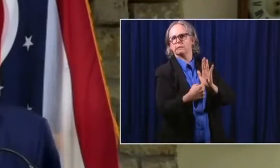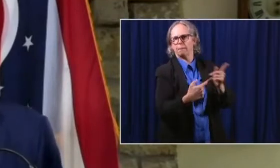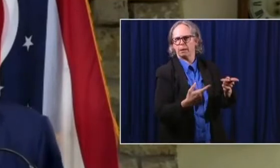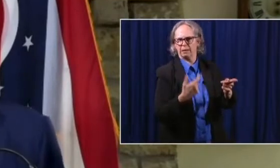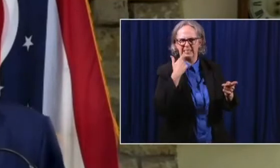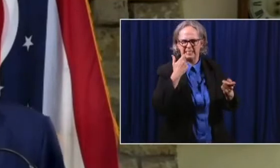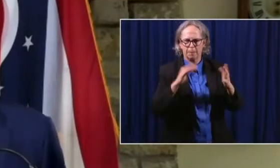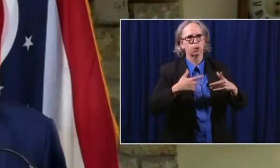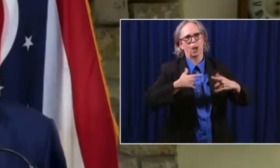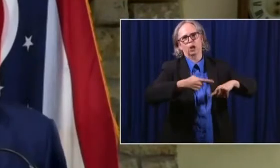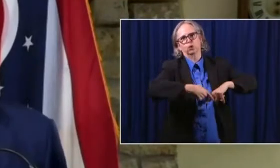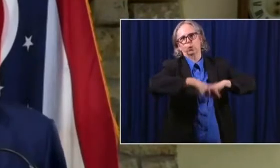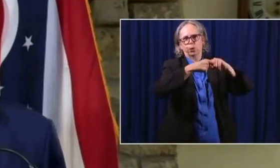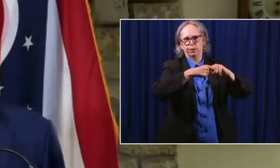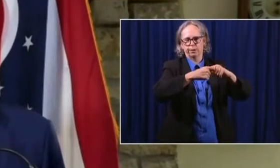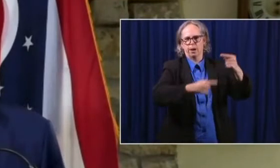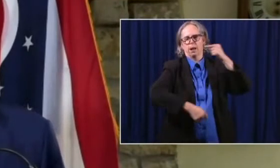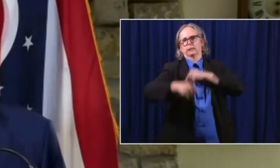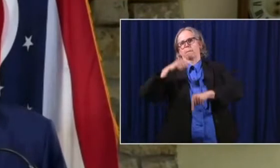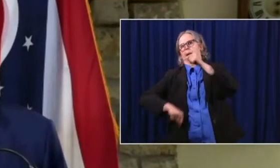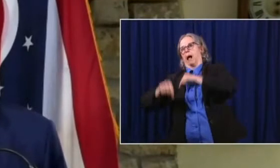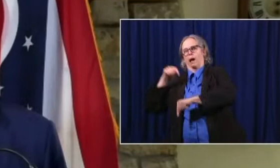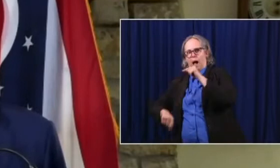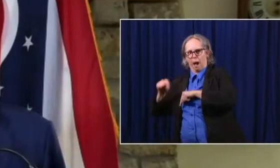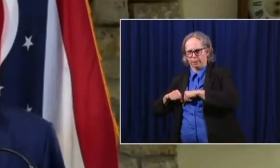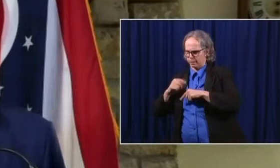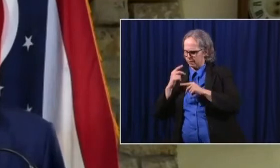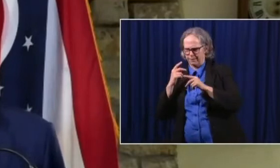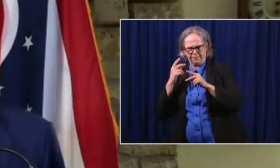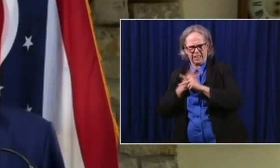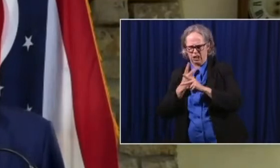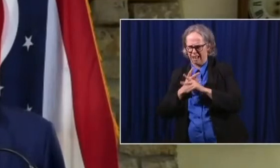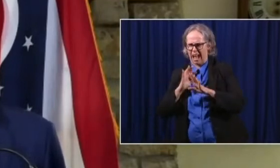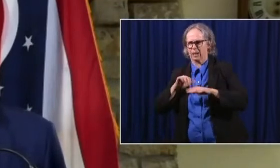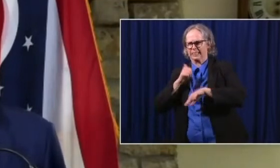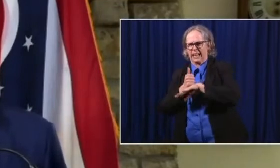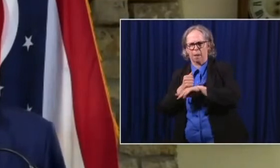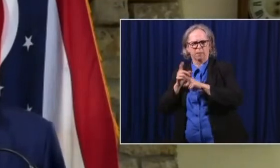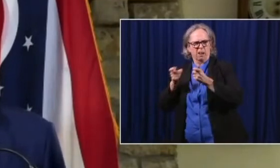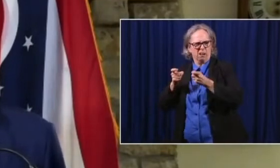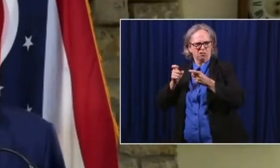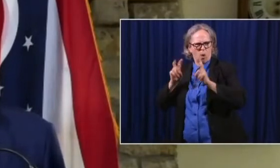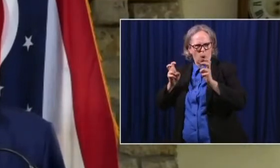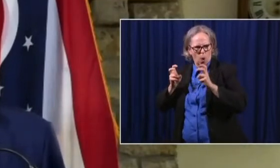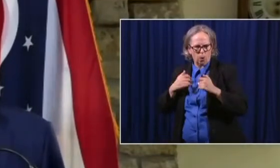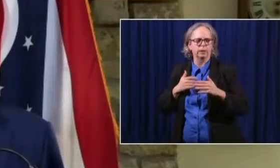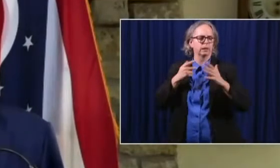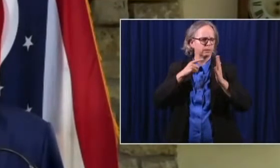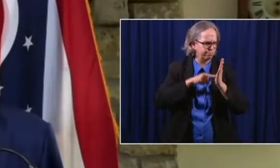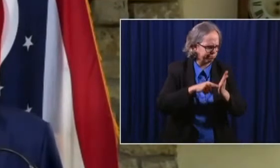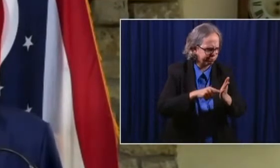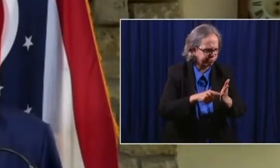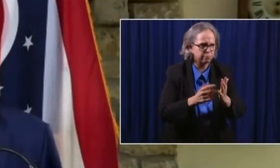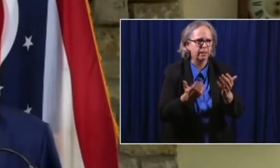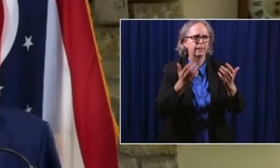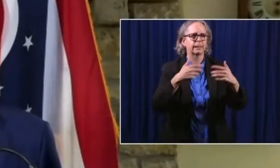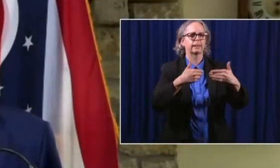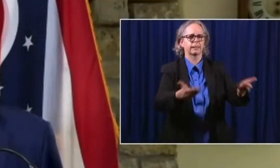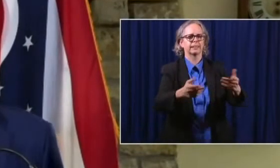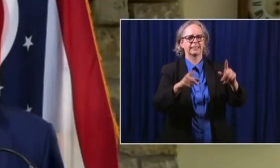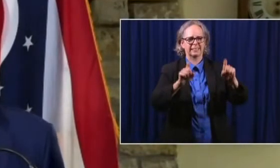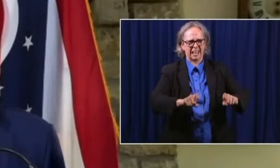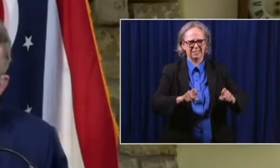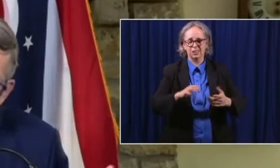know it's going to be perfect. We're going to take some chances. They're going to be calculated chances, thoughtful chances. But when you move to new